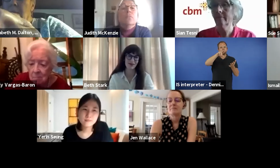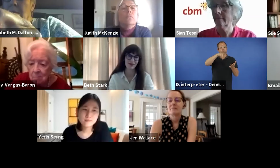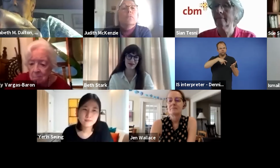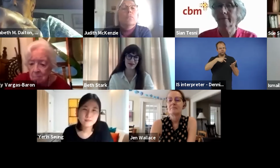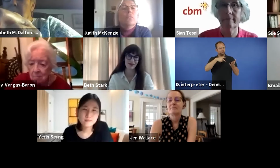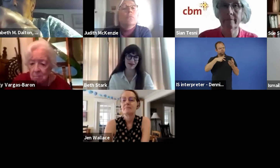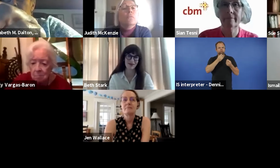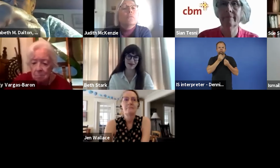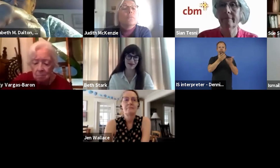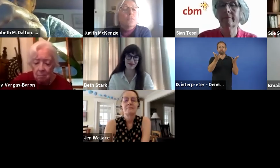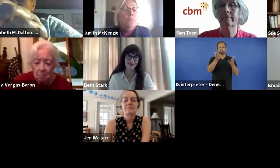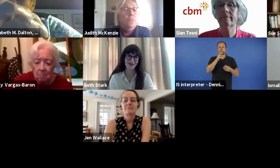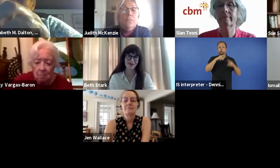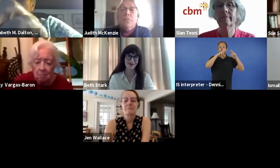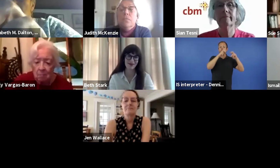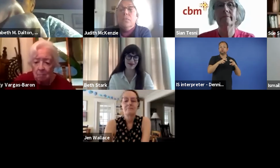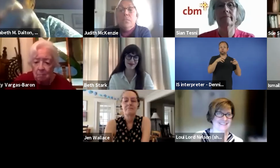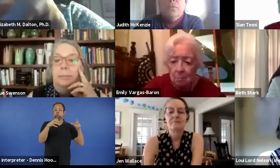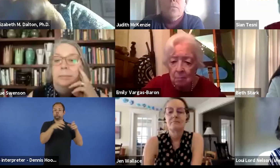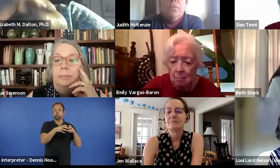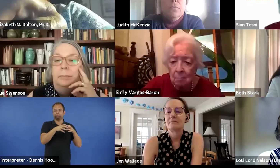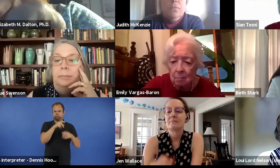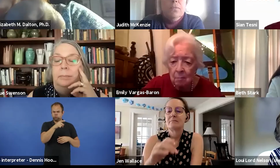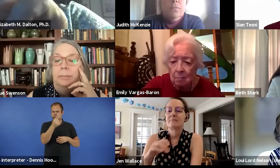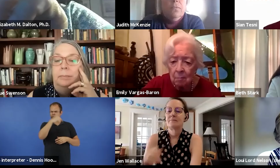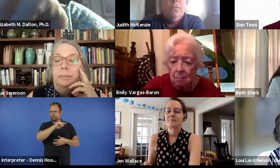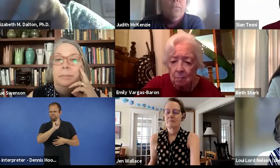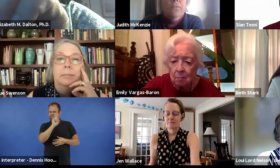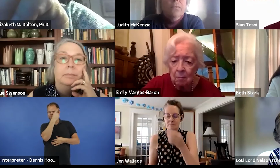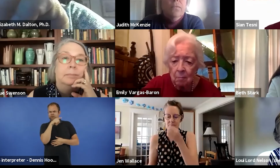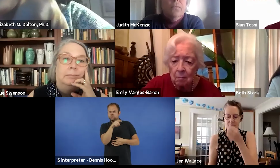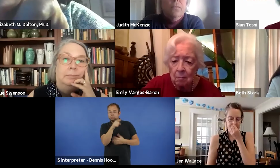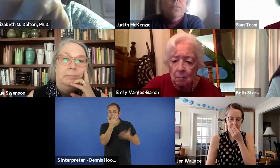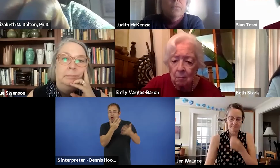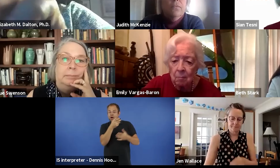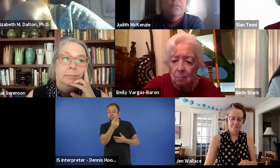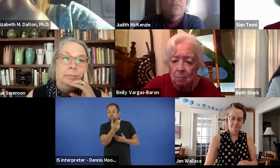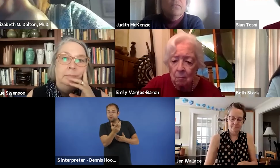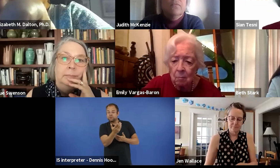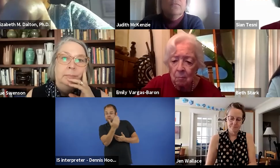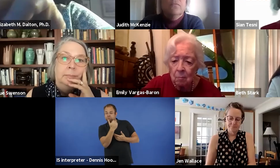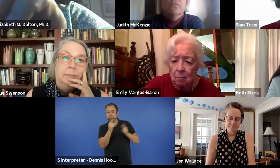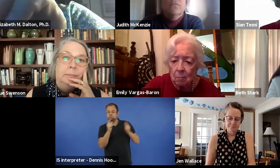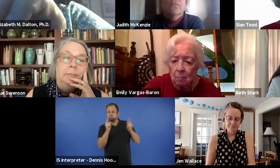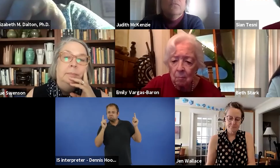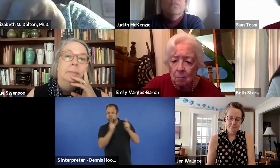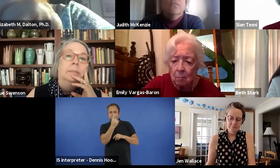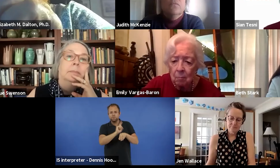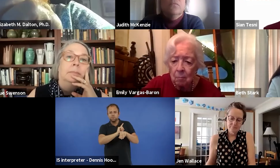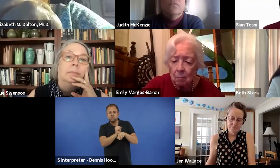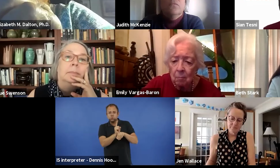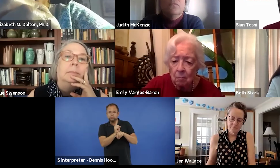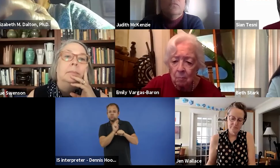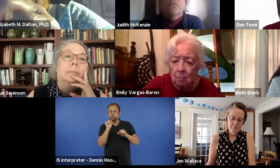can get through a quick readout of some of the best practices and challenges that you discussed? Yes, thank you. Thank you, Leah. It was a